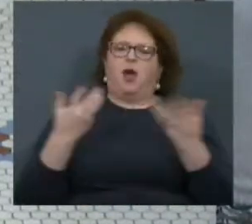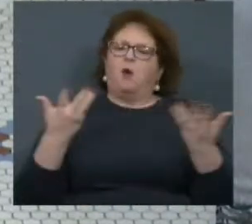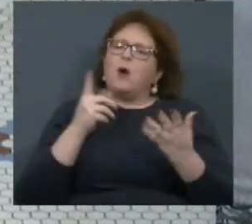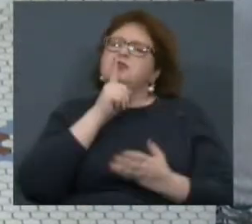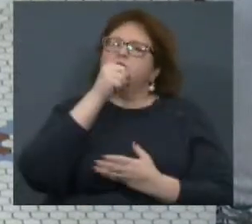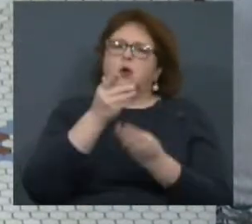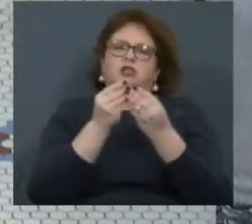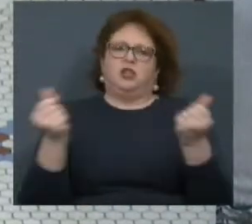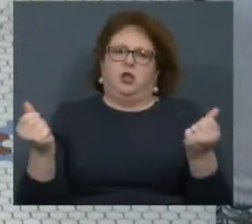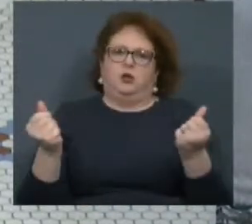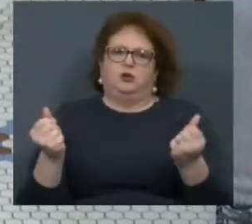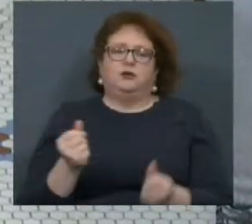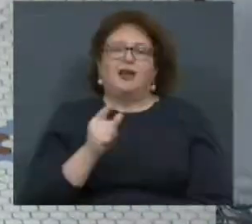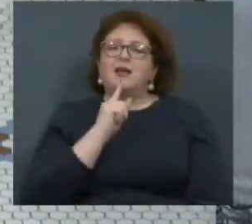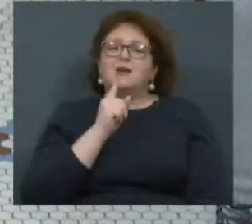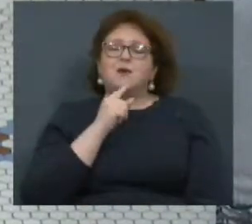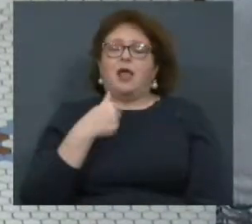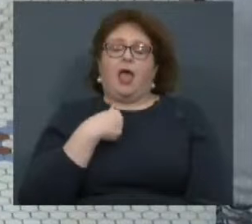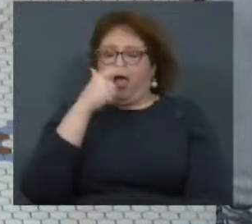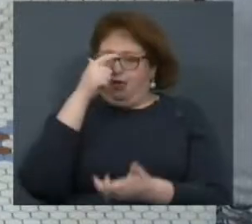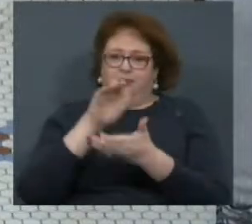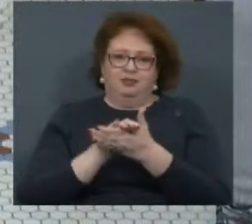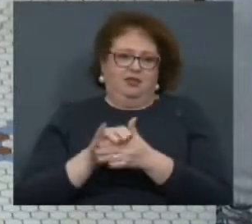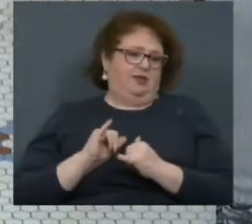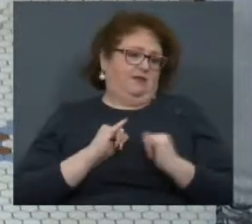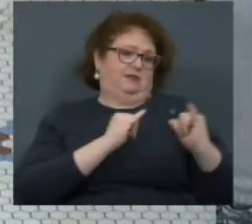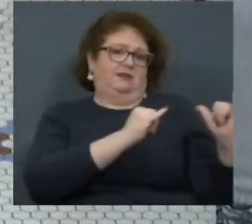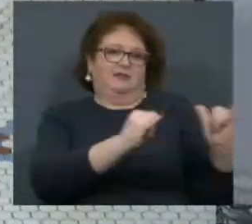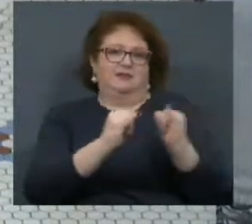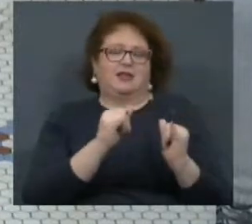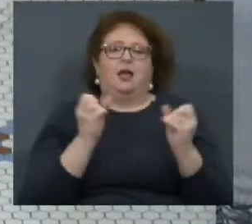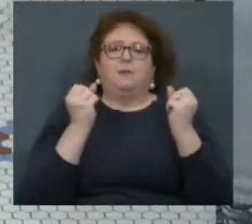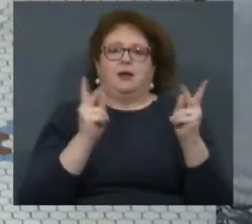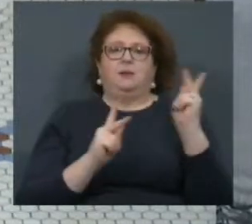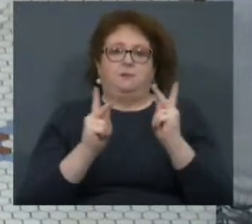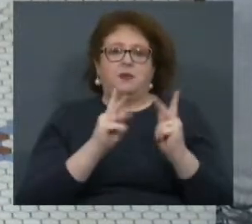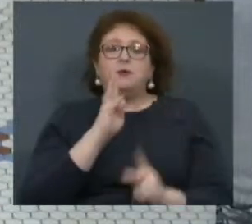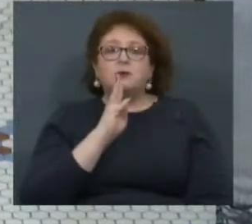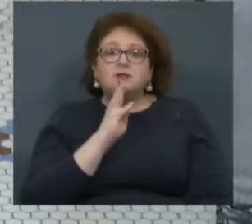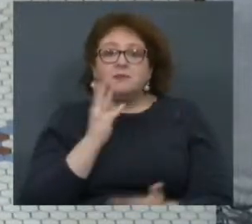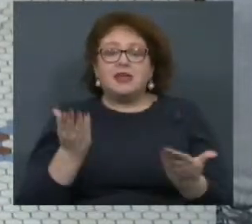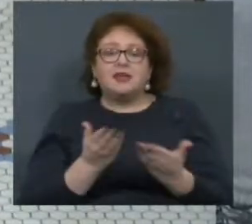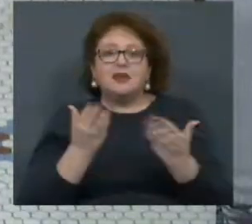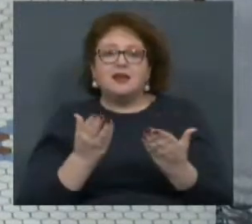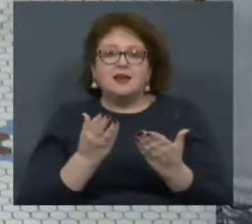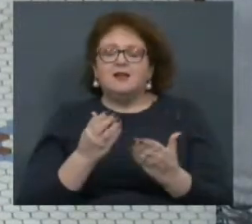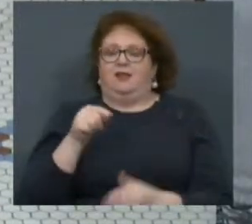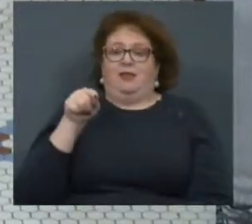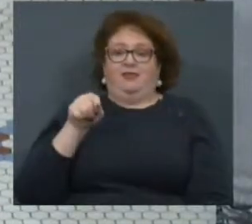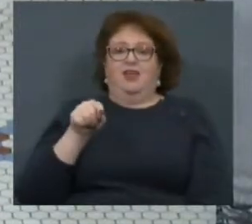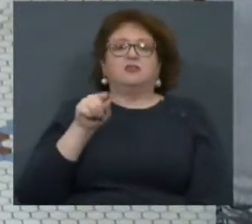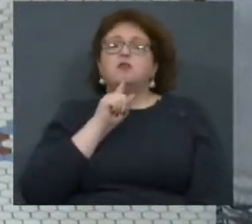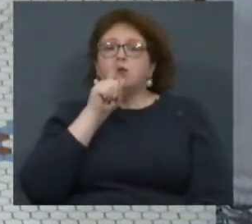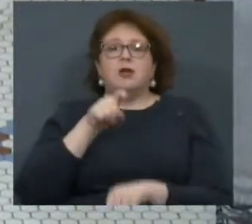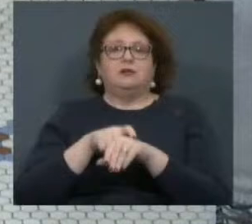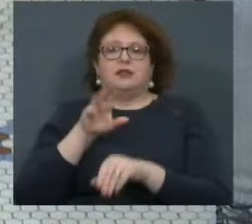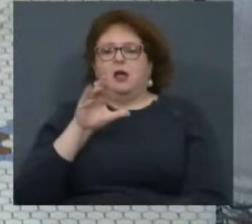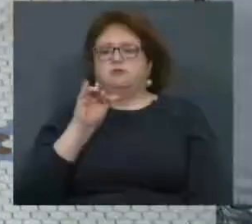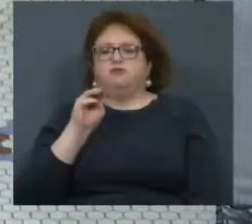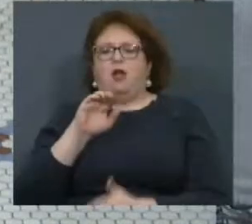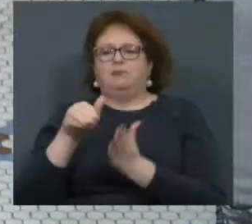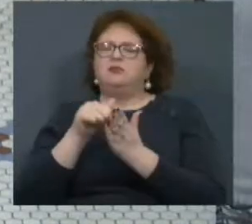truly do not believe, and a lot of the colleagues here that are going to speak do not believe that this will add any benefit, it will just scare